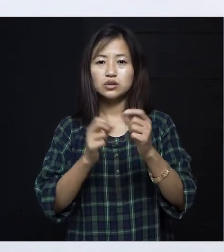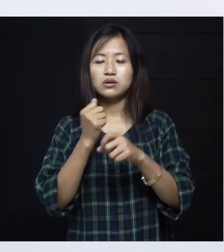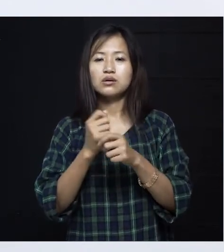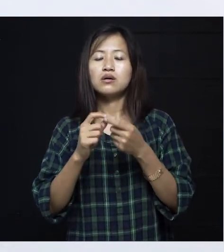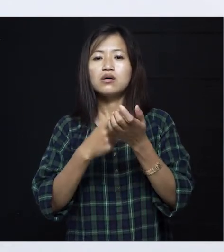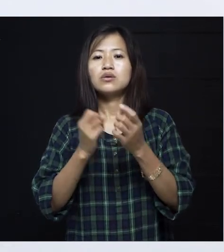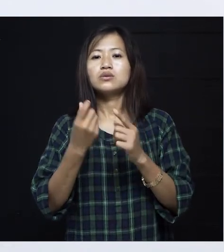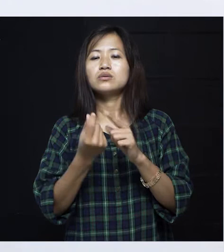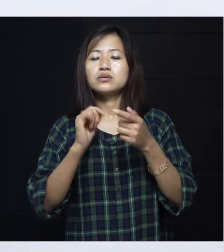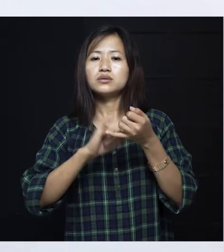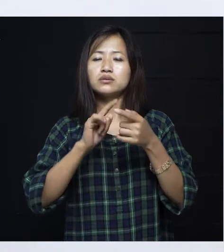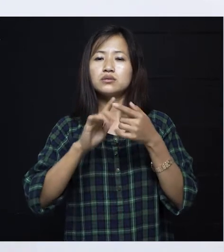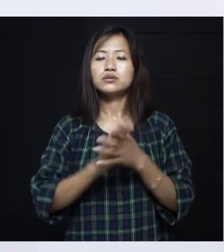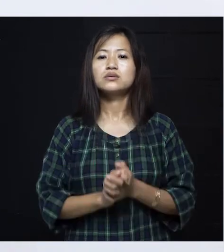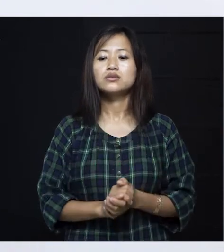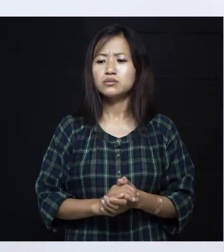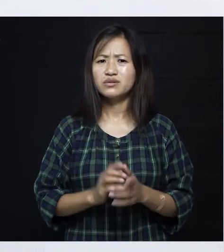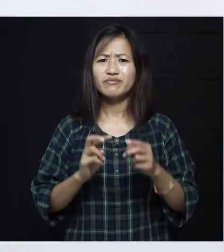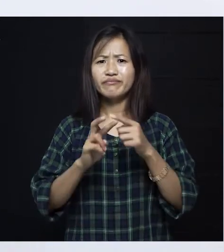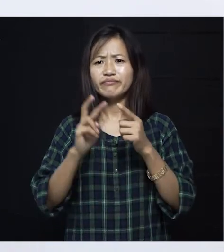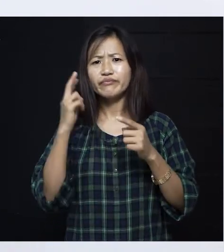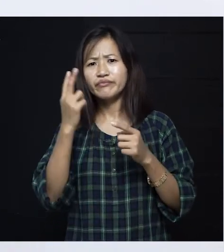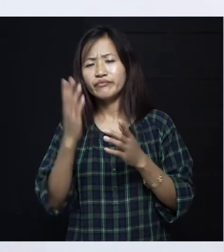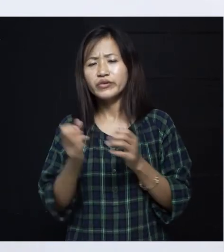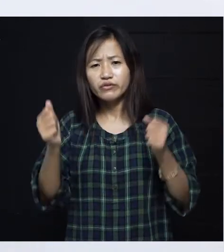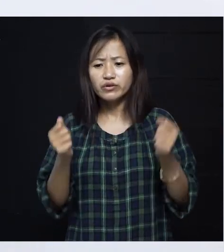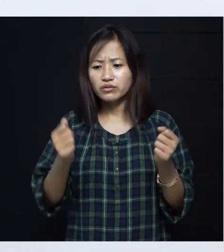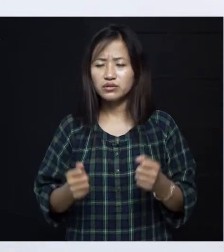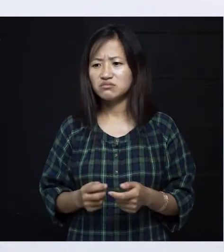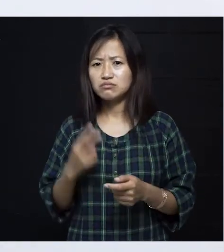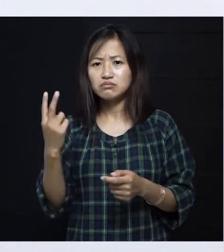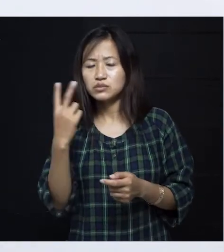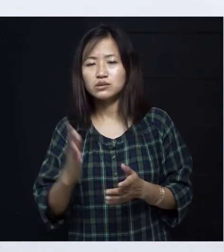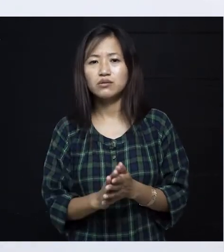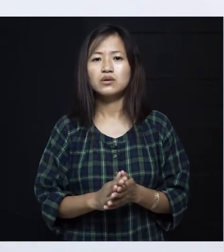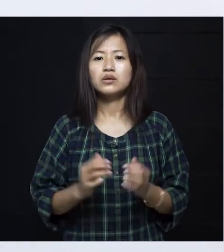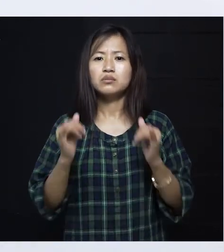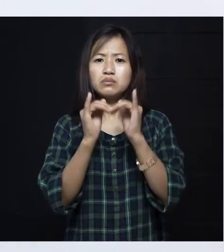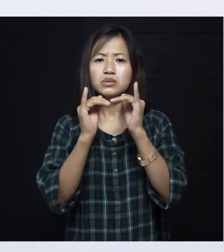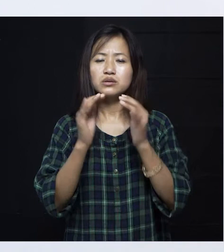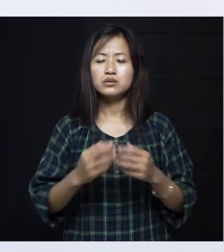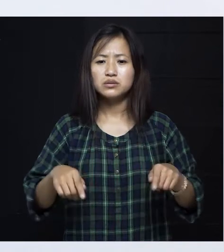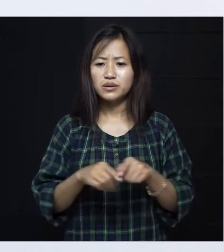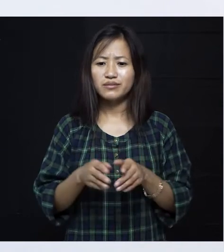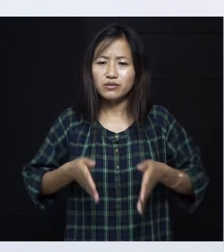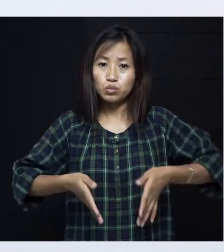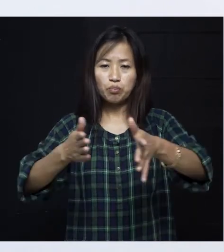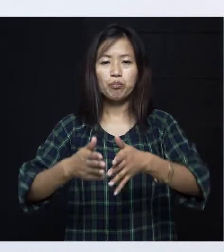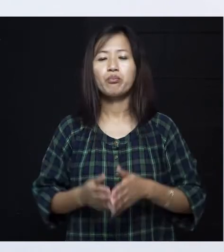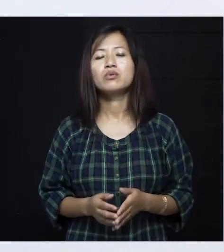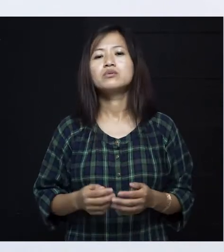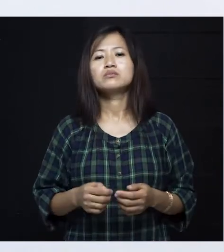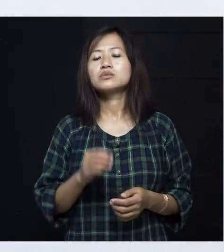for the vehicles to travel on those places or on those bridges and so on. So that is also another